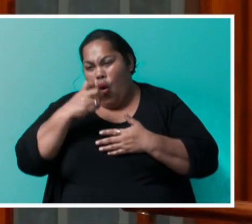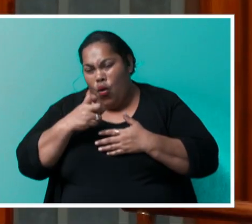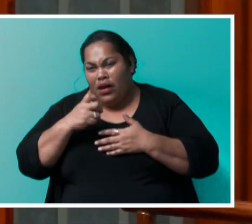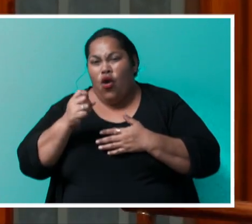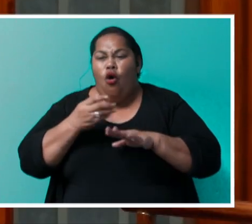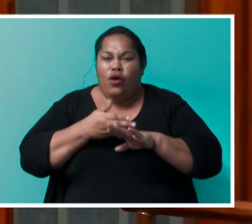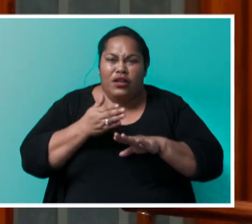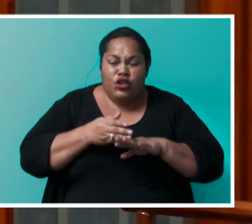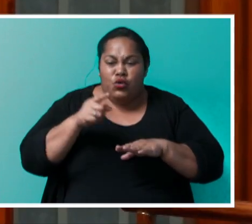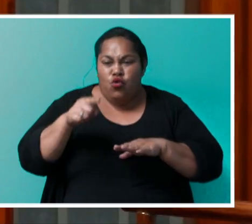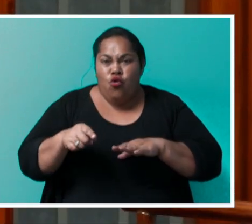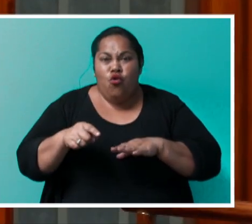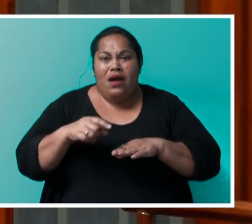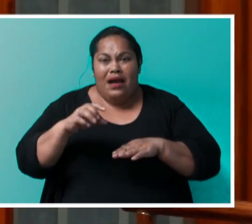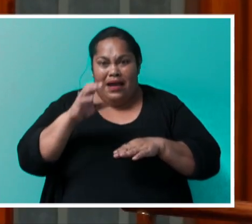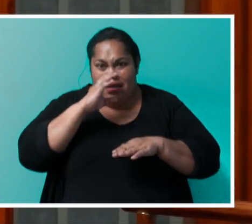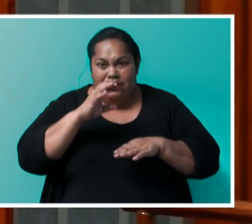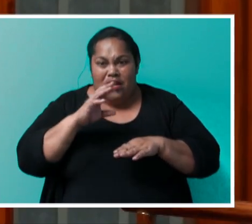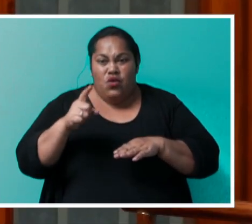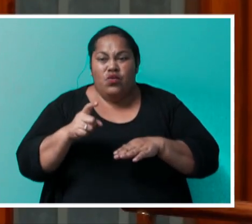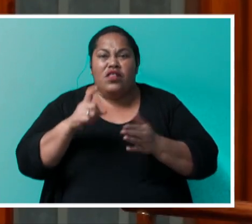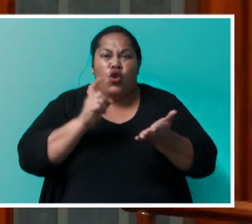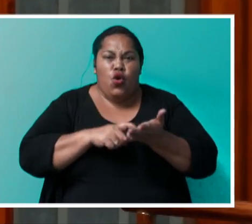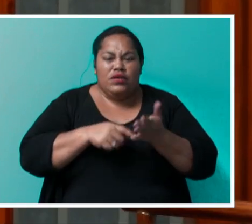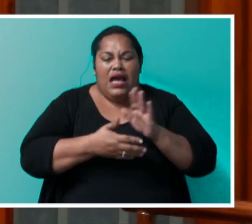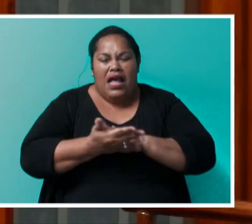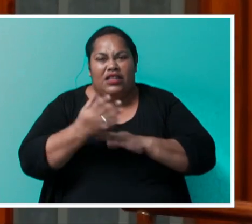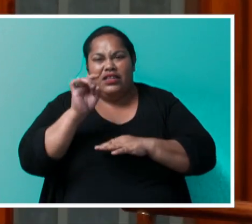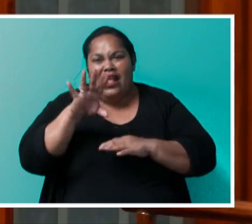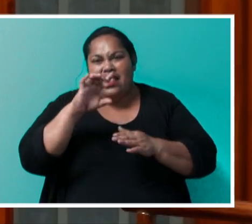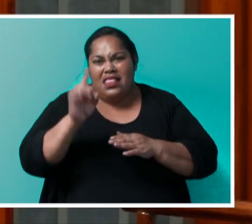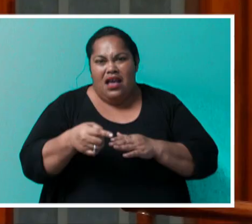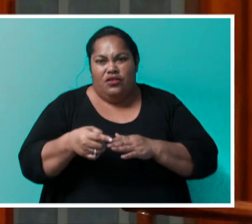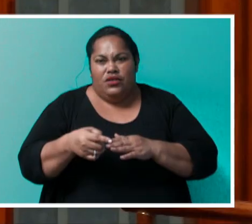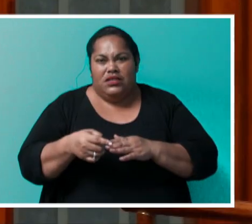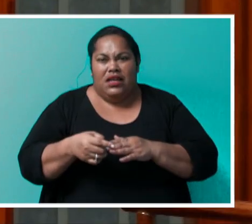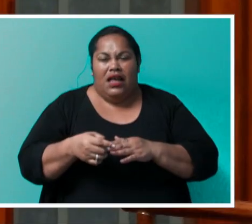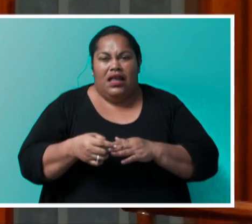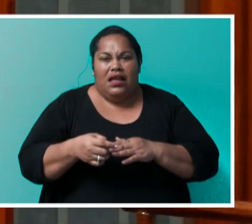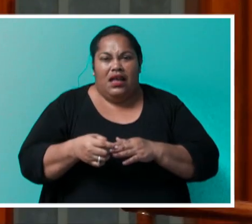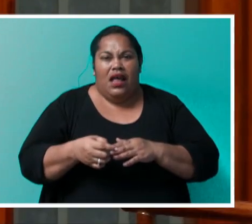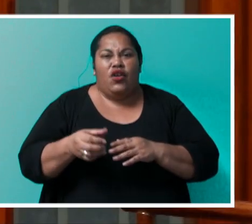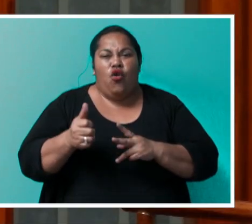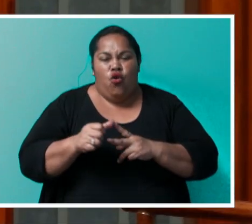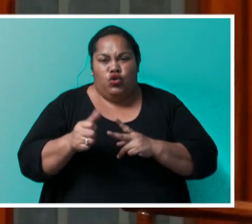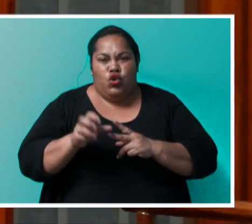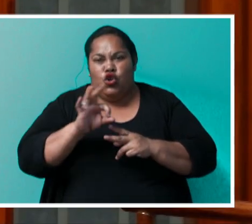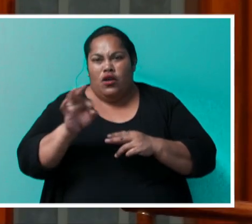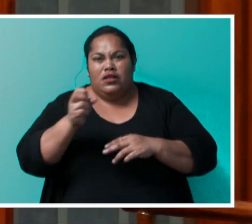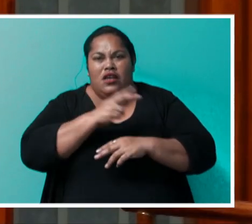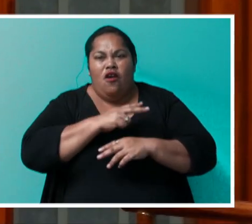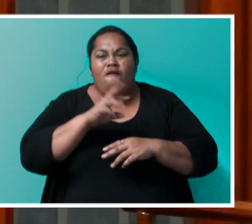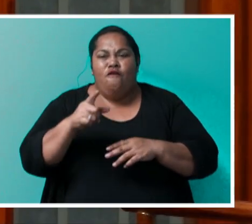to 100,000, with loans under 10,000 available as unsecured, subject to standard